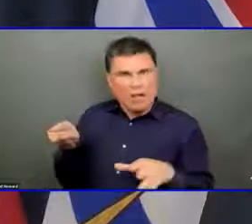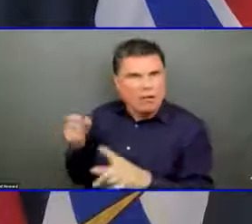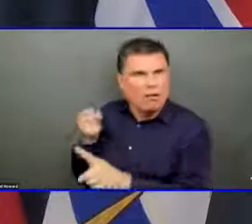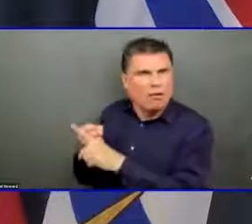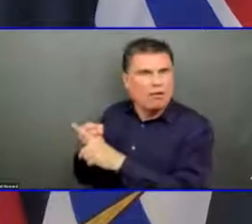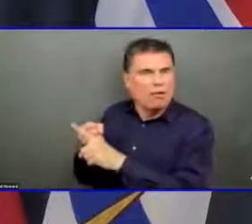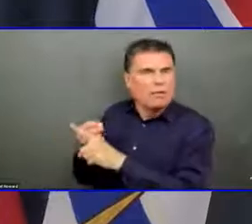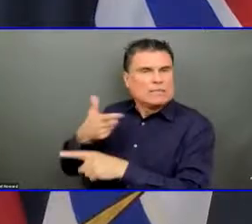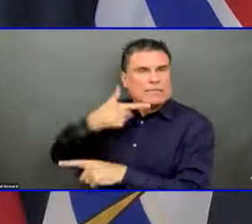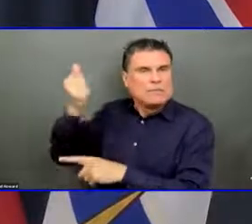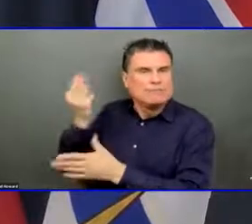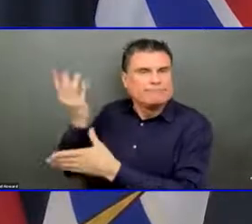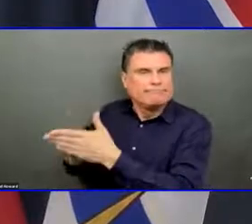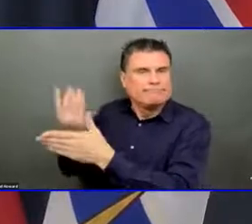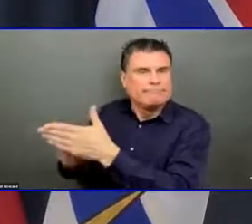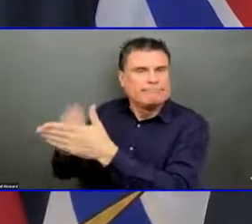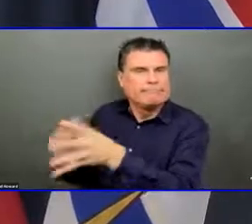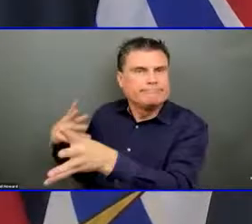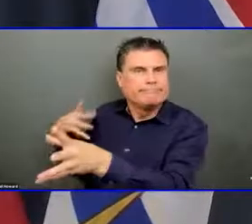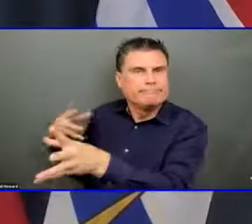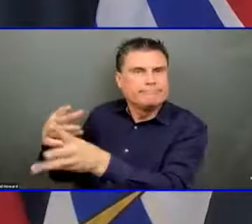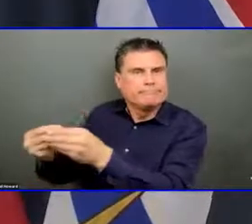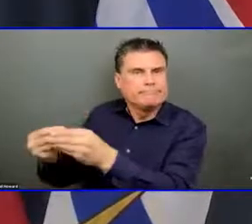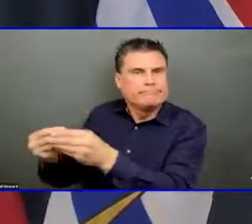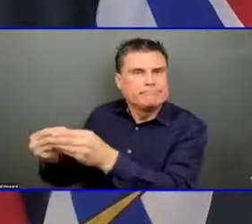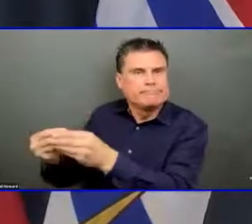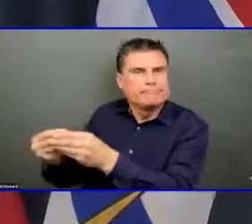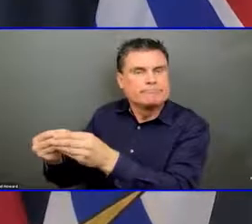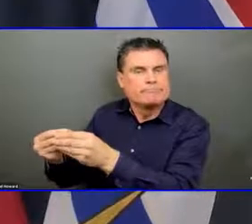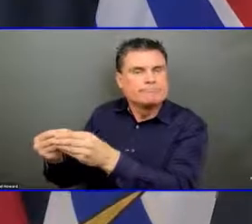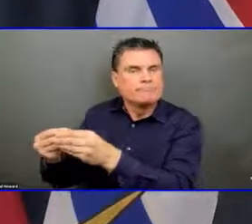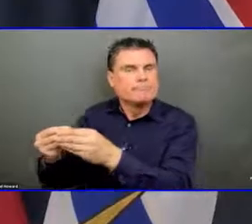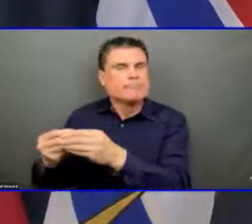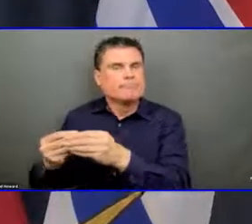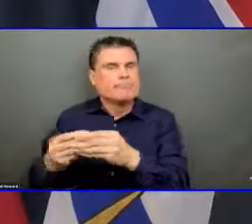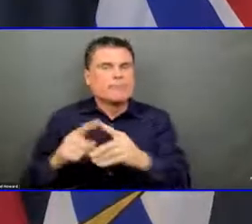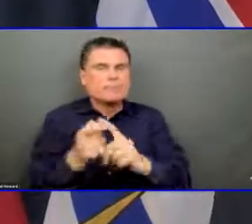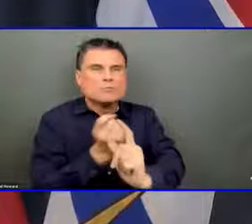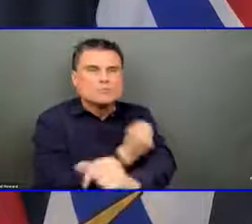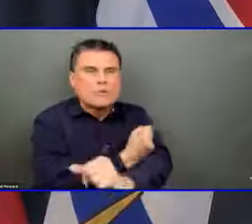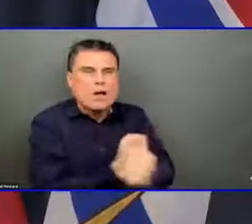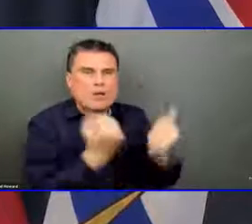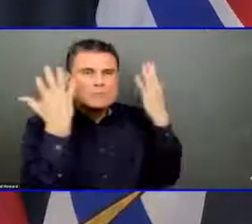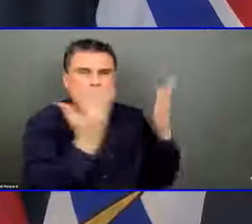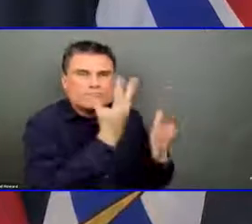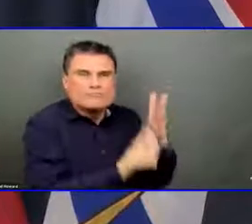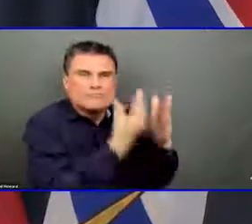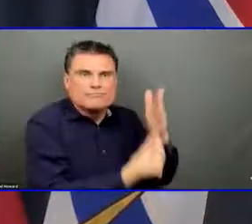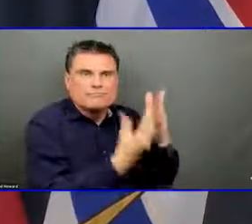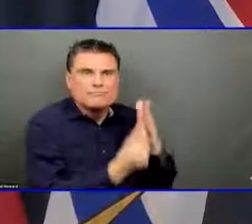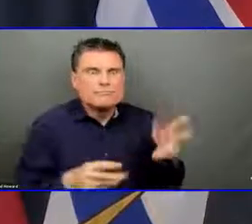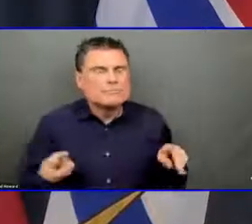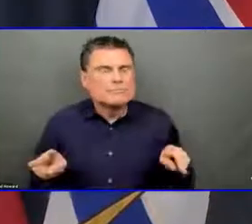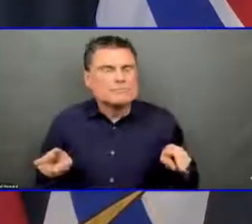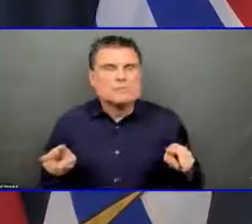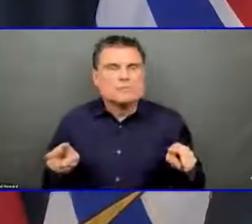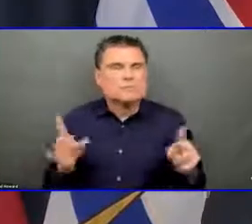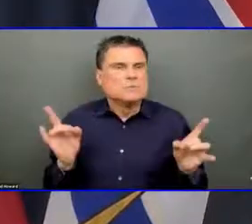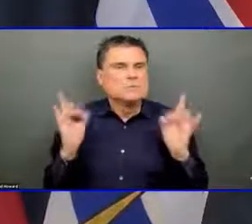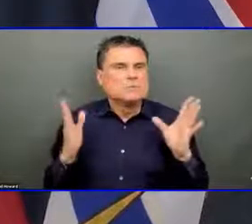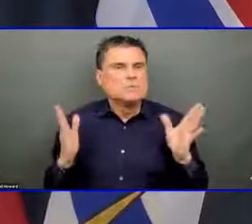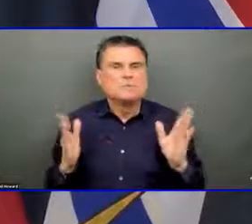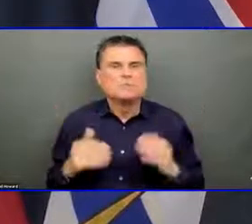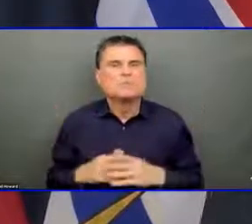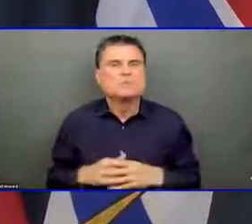But all of us, I think, have those people who've suffered this loss in their hearts. I wanted